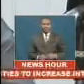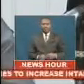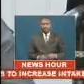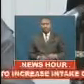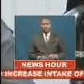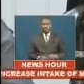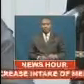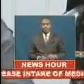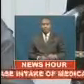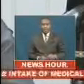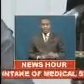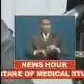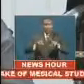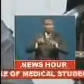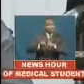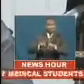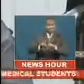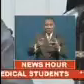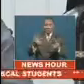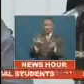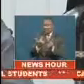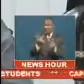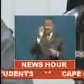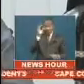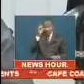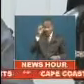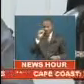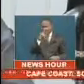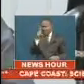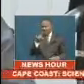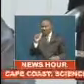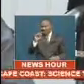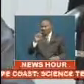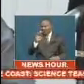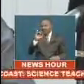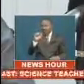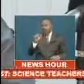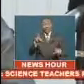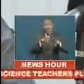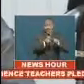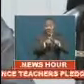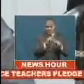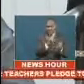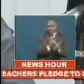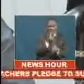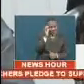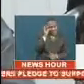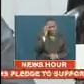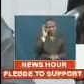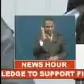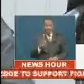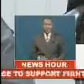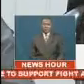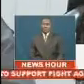The same way that it's doing with China and Zambia. It will provide the support required to make the